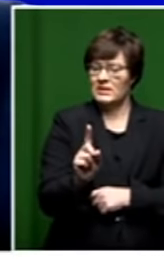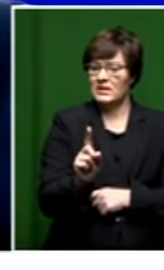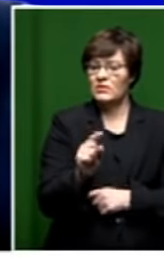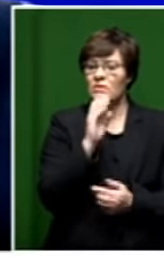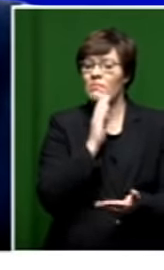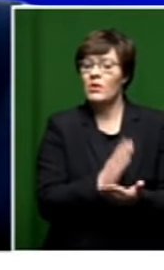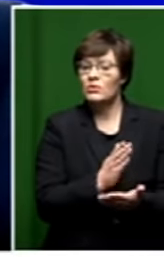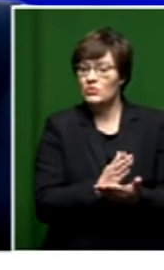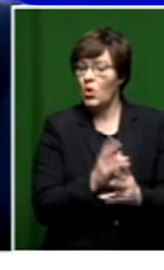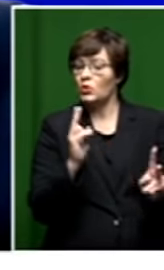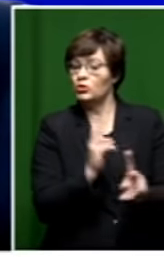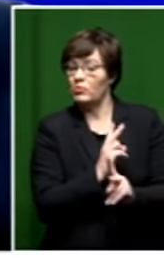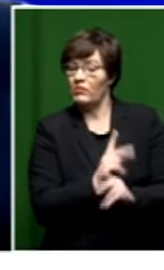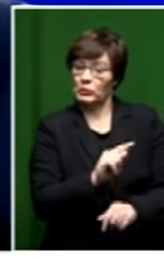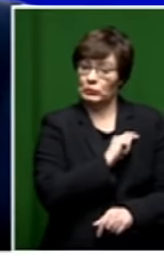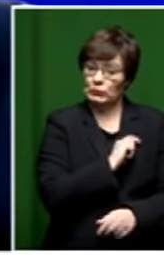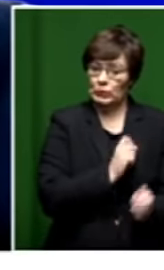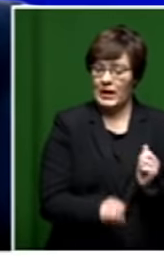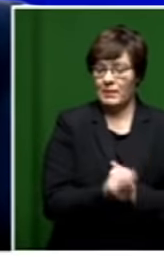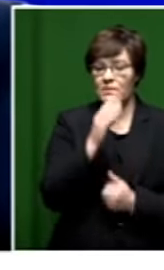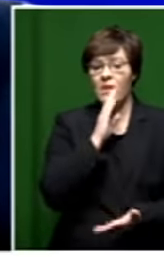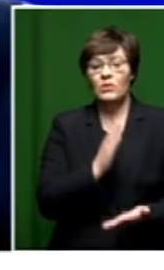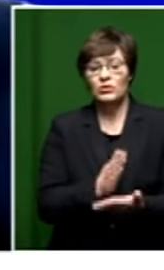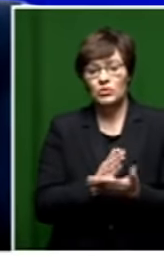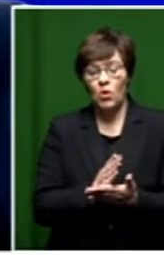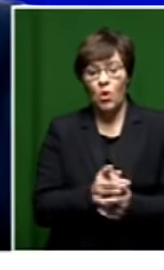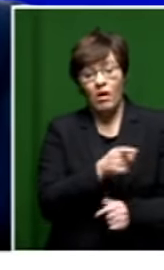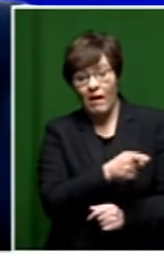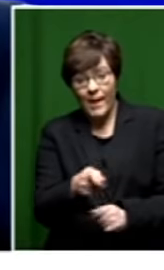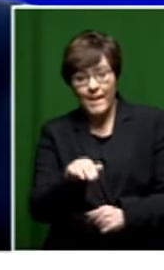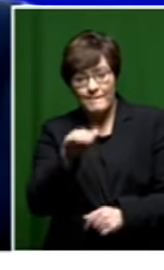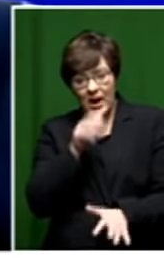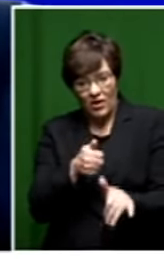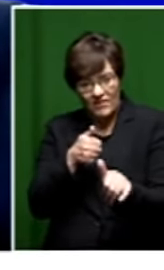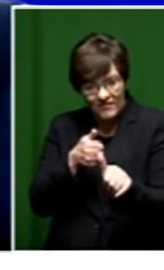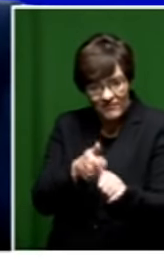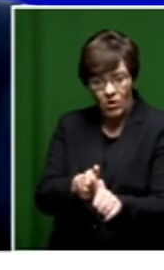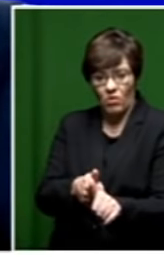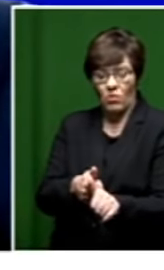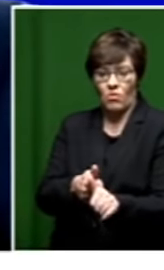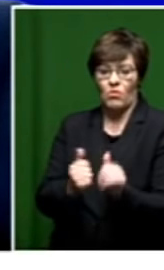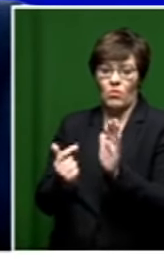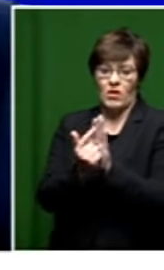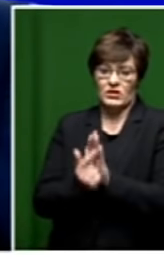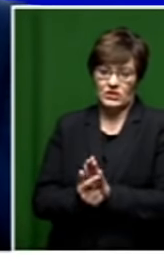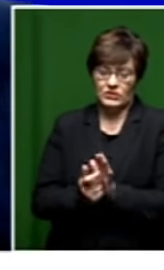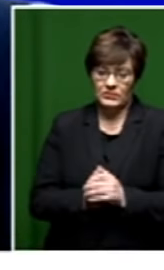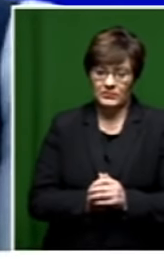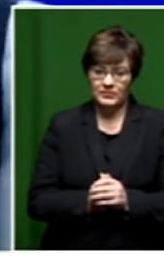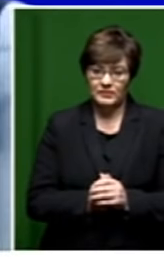to do the actual supervision in order to ensure adherence to these standards by the banks?